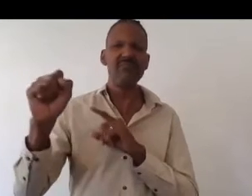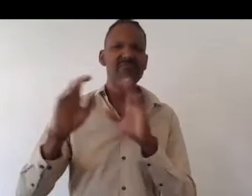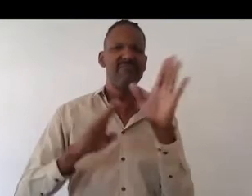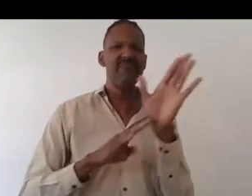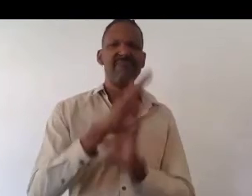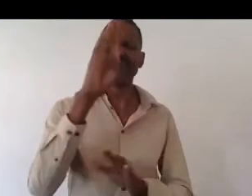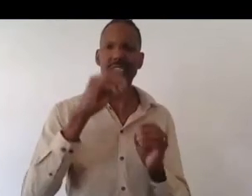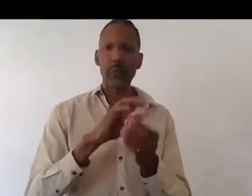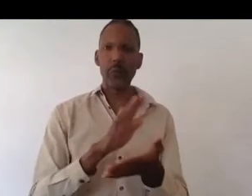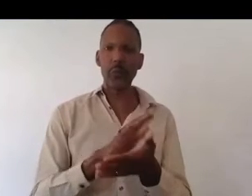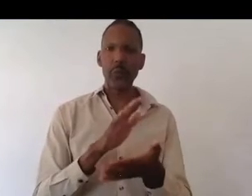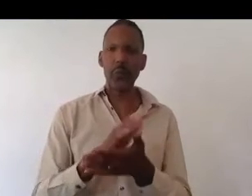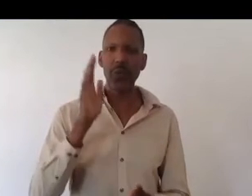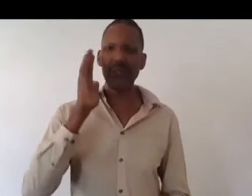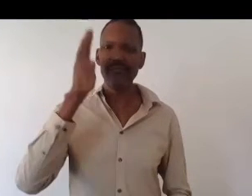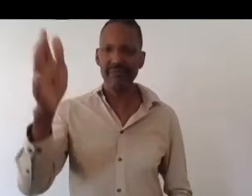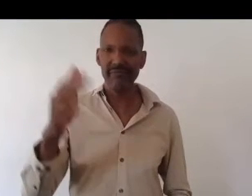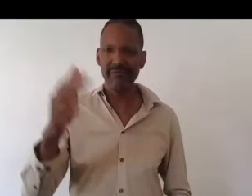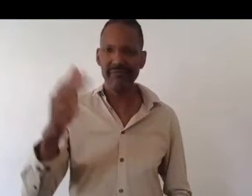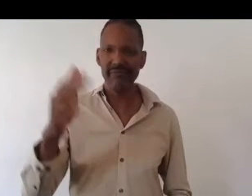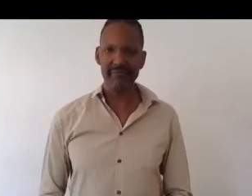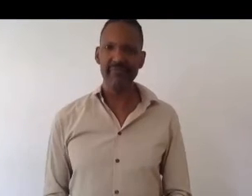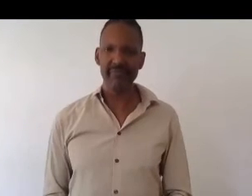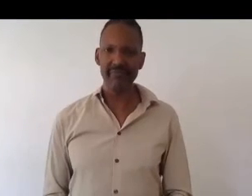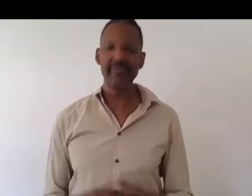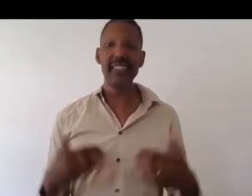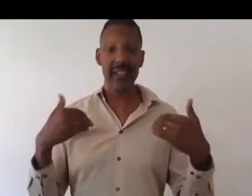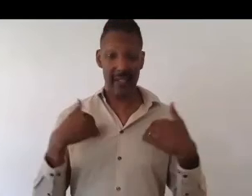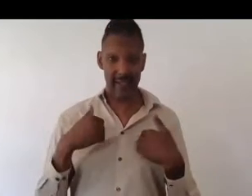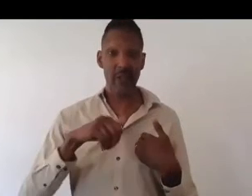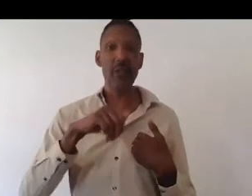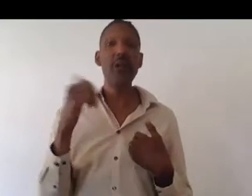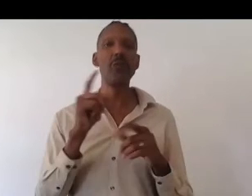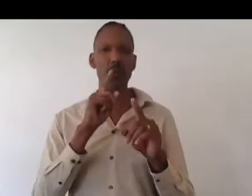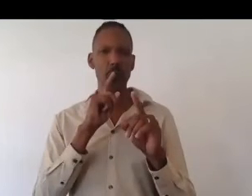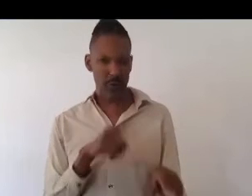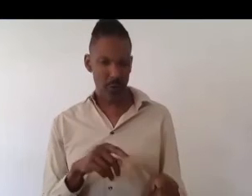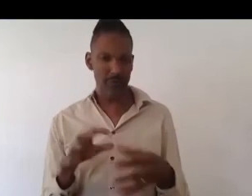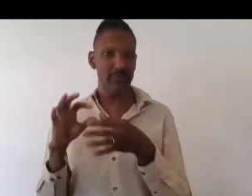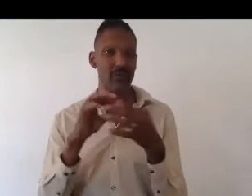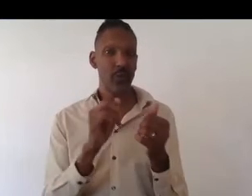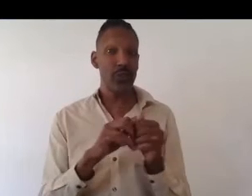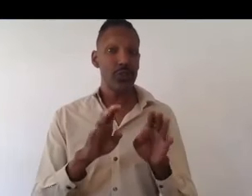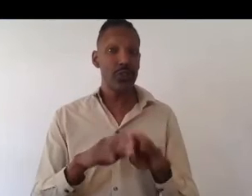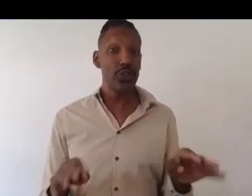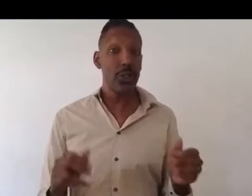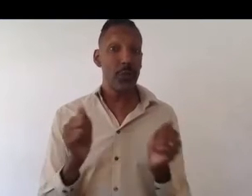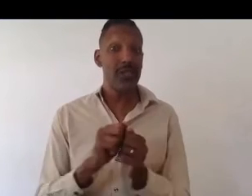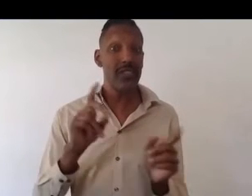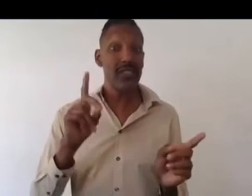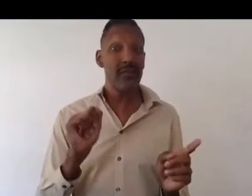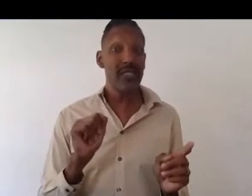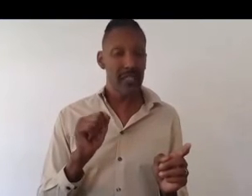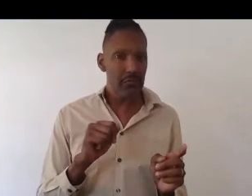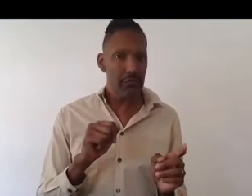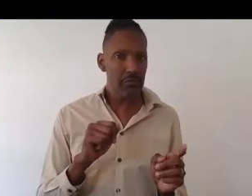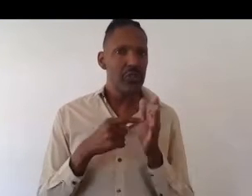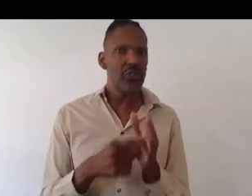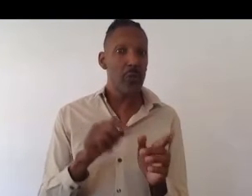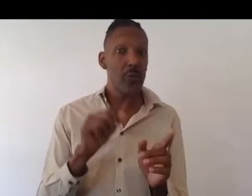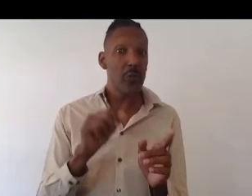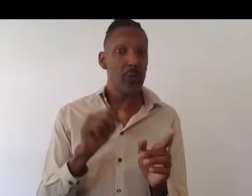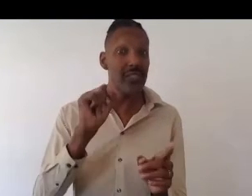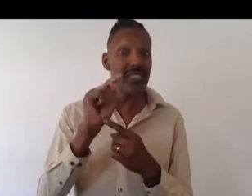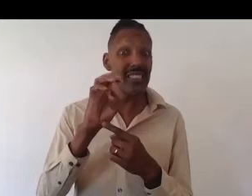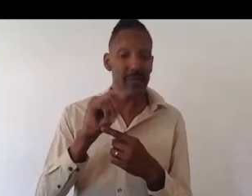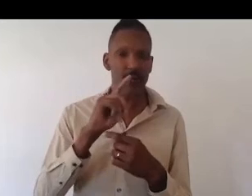STEMI Center, linked there at the bottom, about the value of STEM for children with disabilities. So let's get into